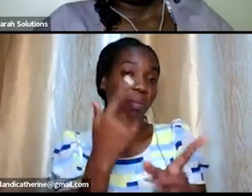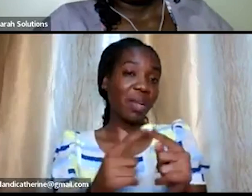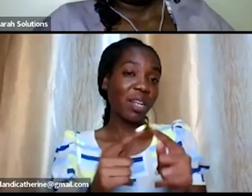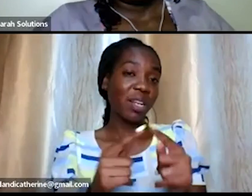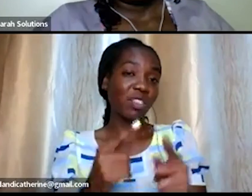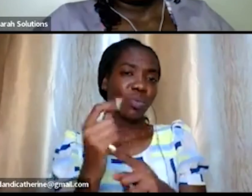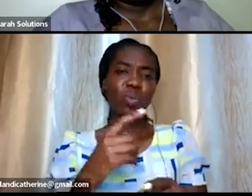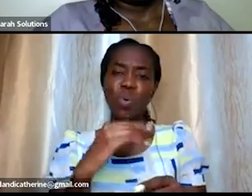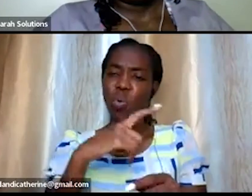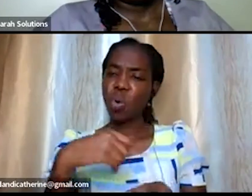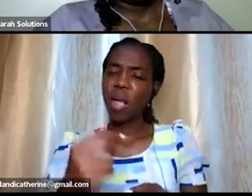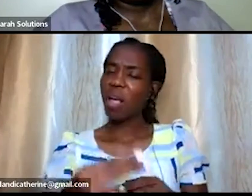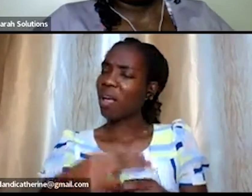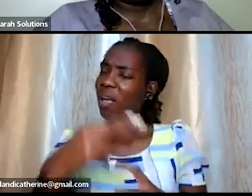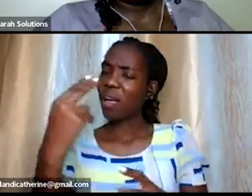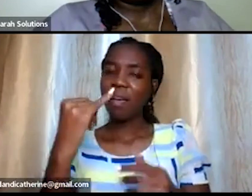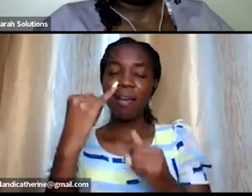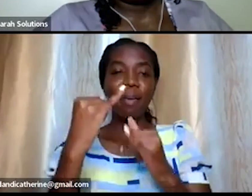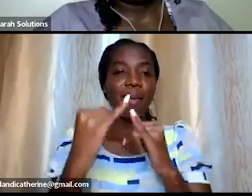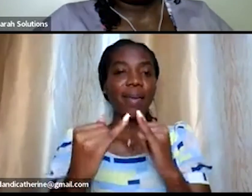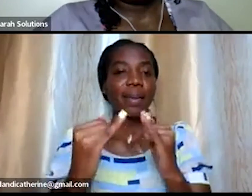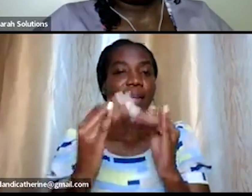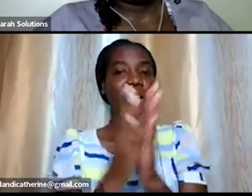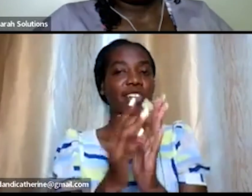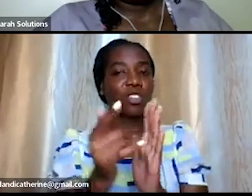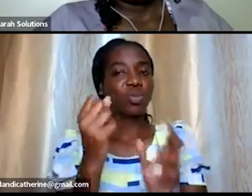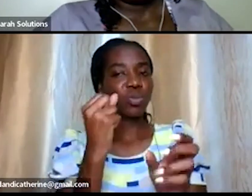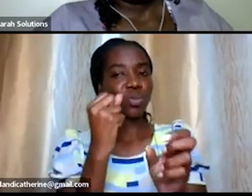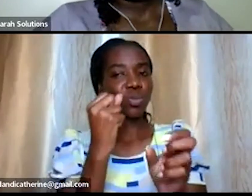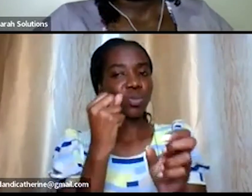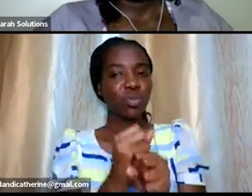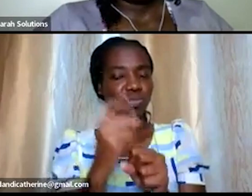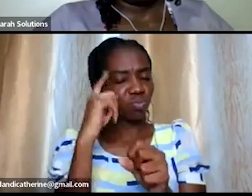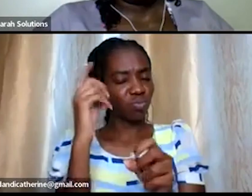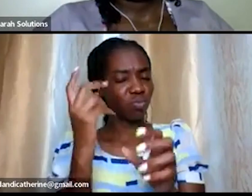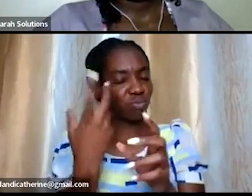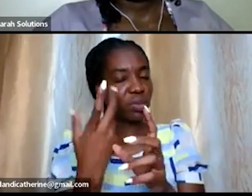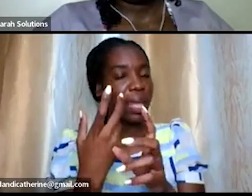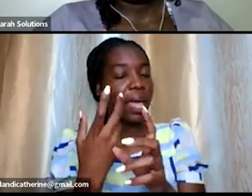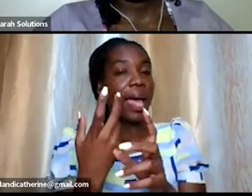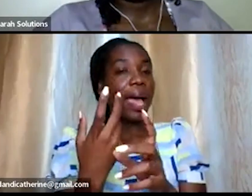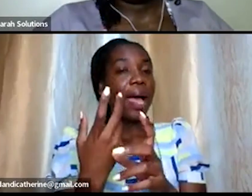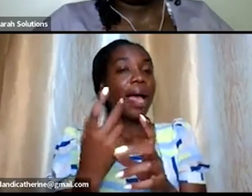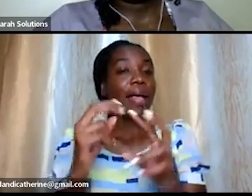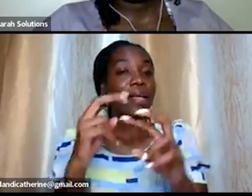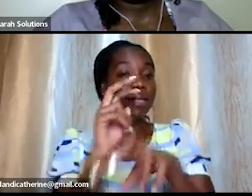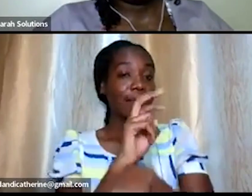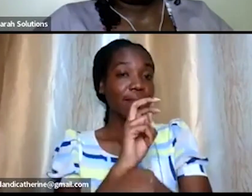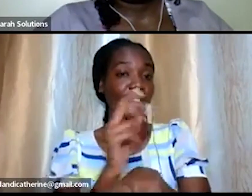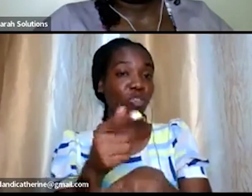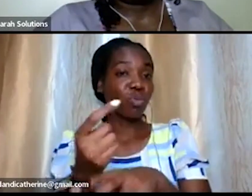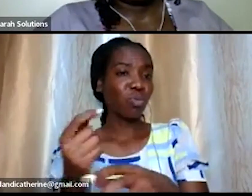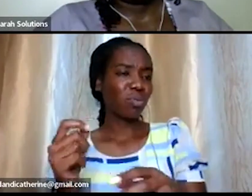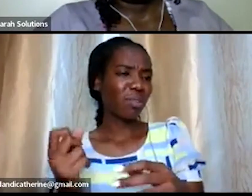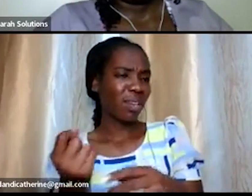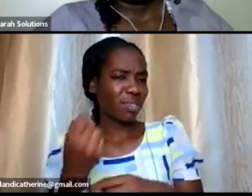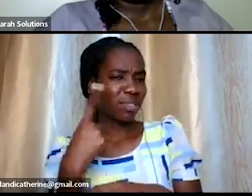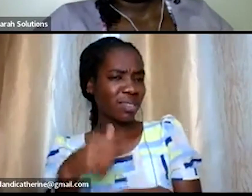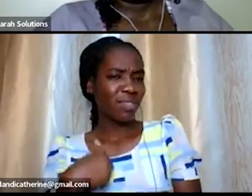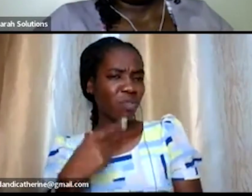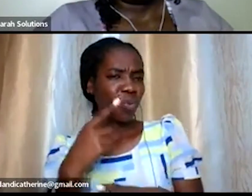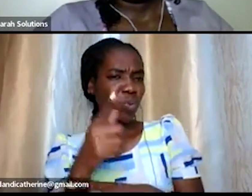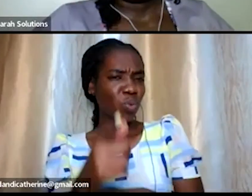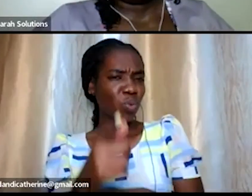highest end. Do a psychometric assessment. Start off by understanding yourself. Am I an extrovert or am I